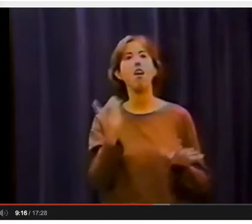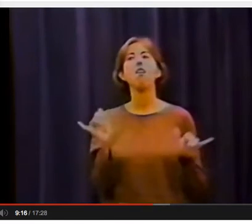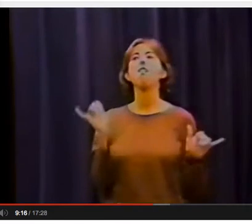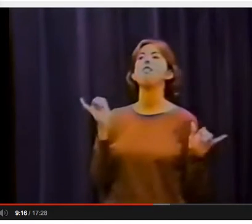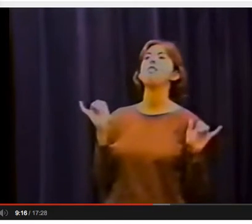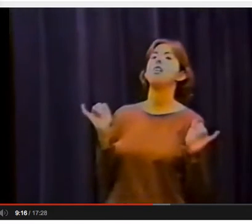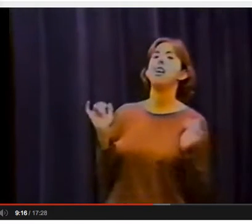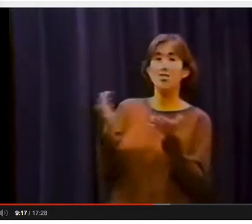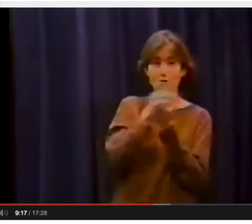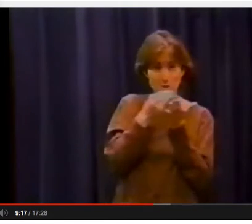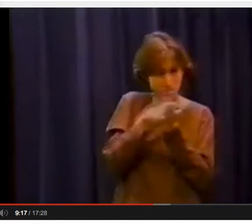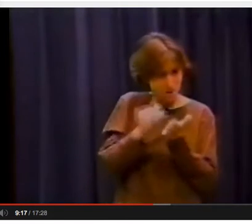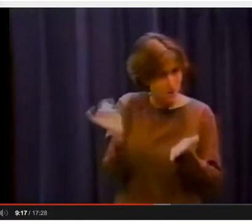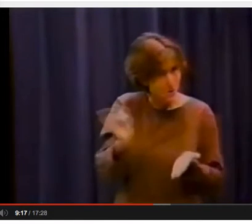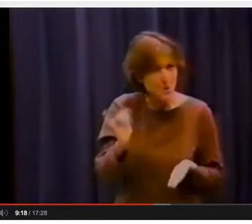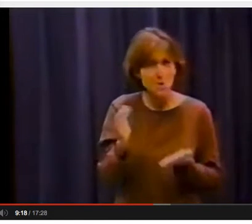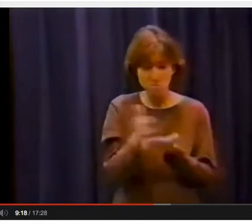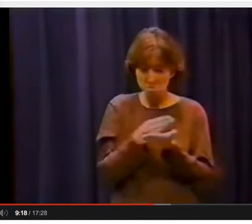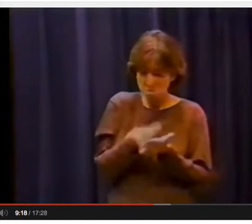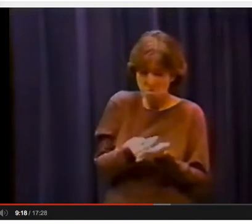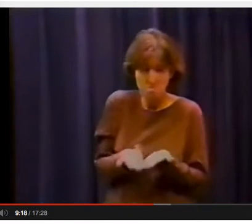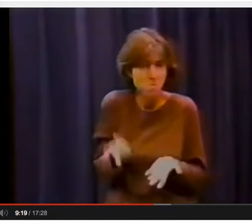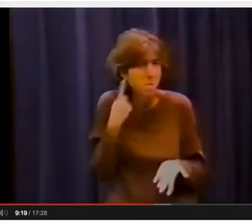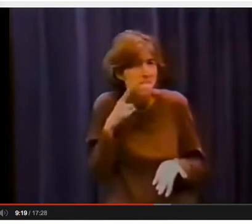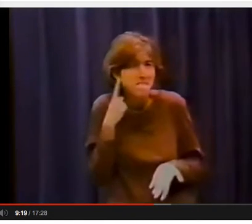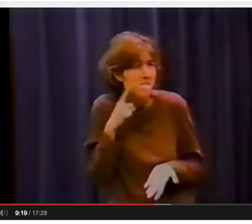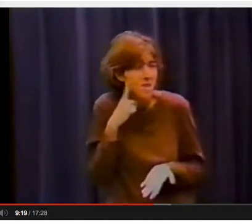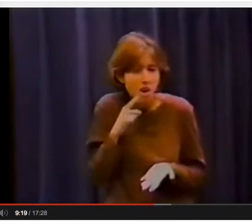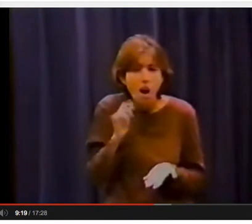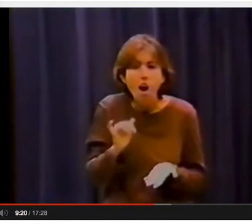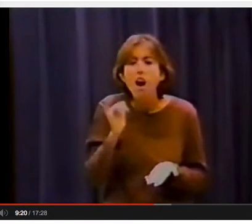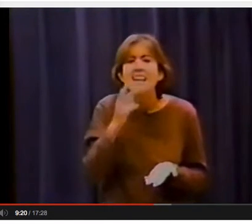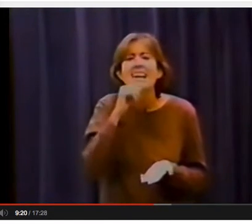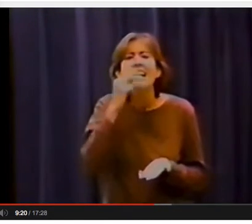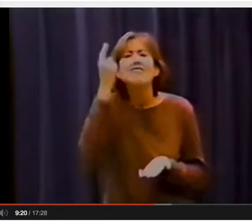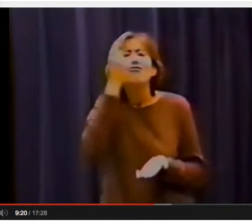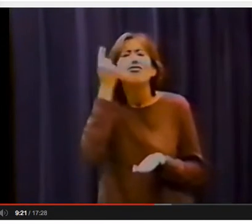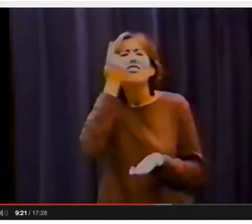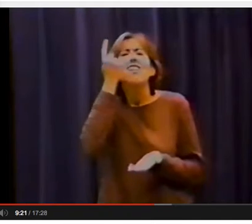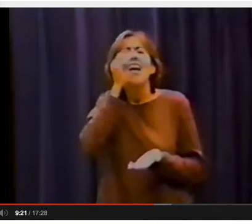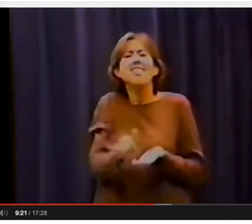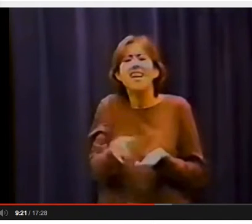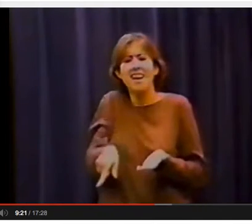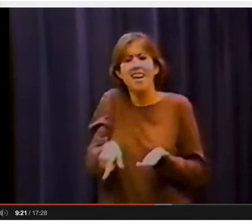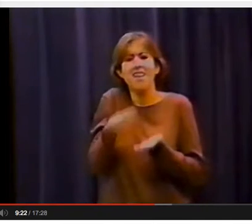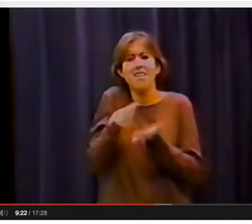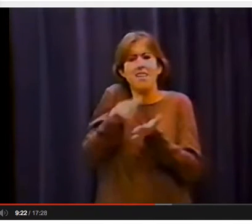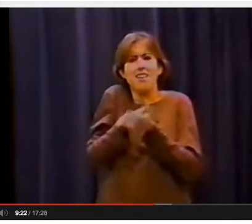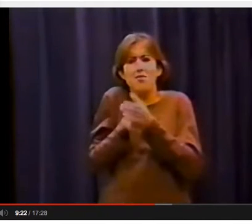They know they have to get their papers in by the close of business. And the money too.